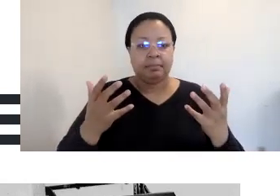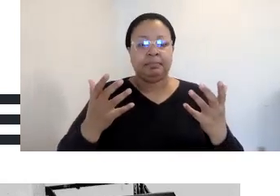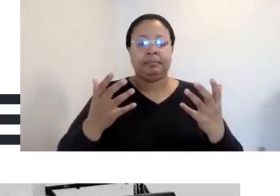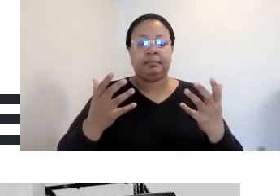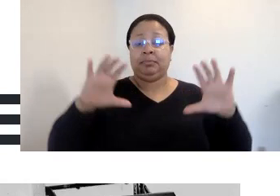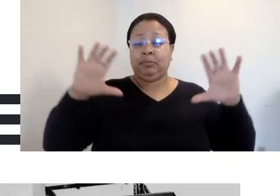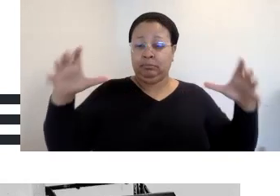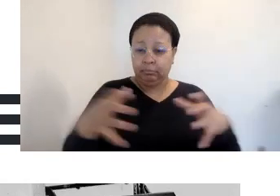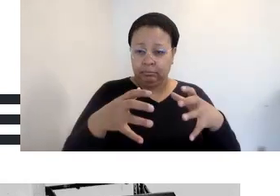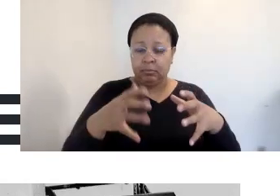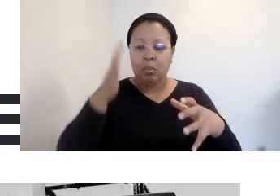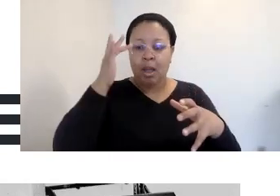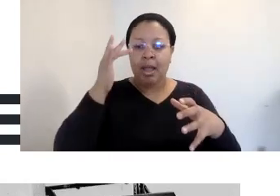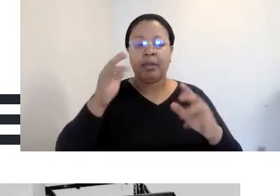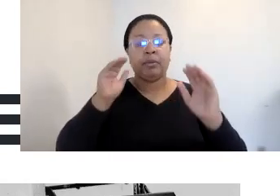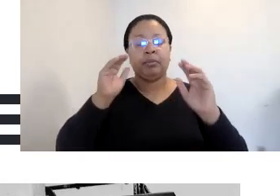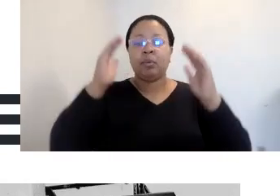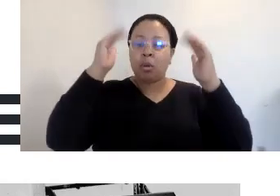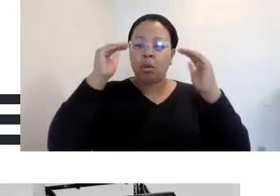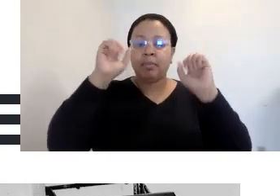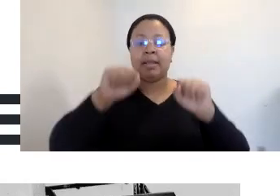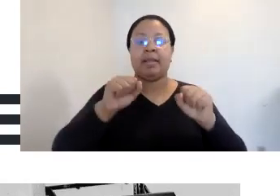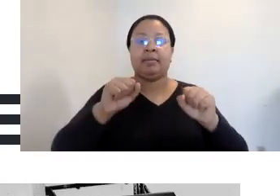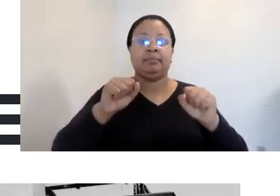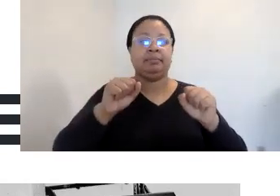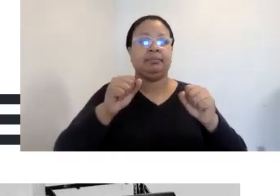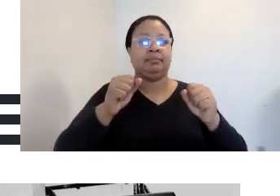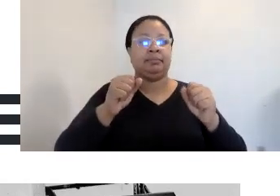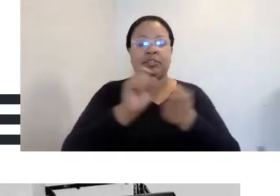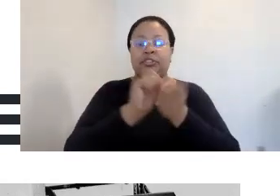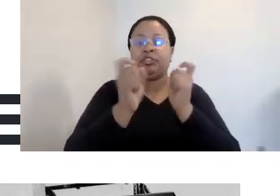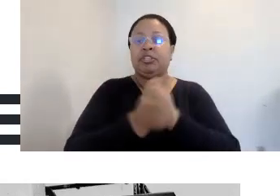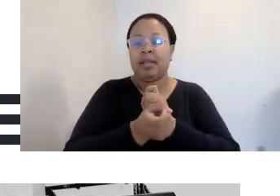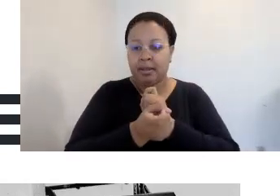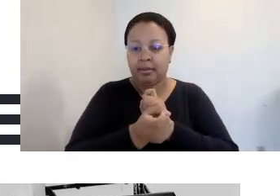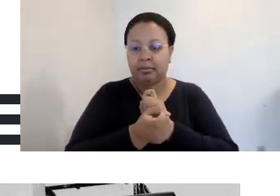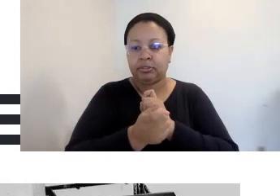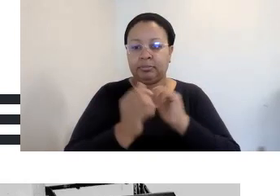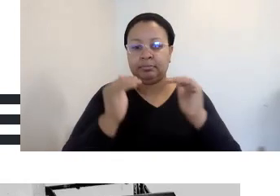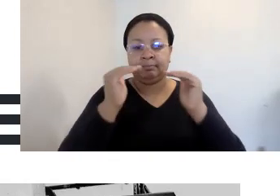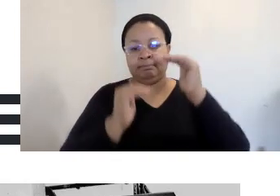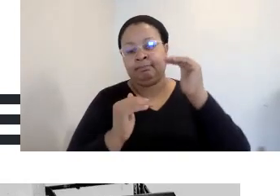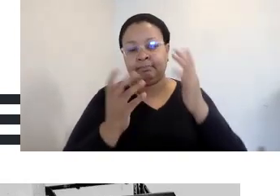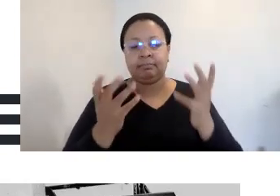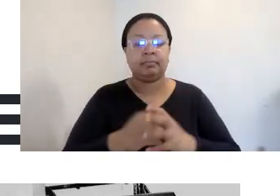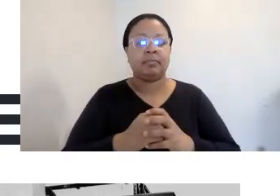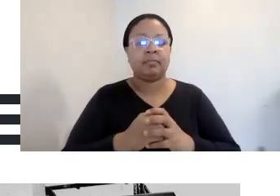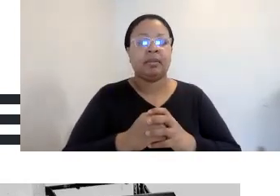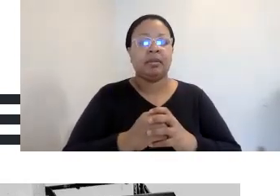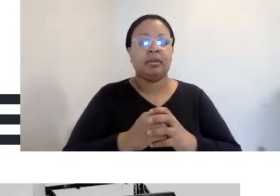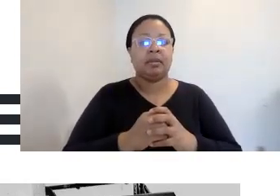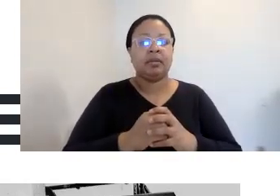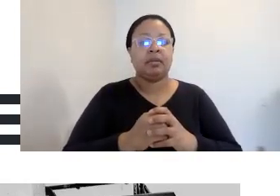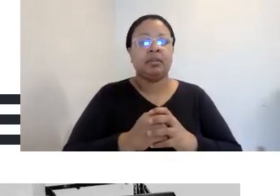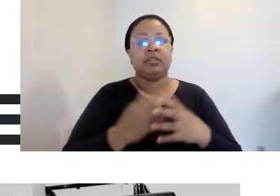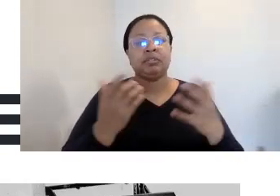hopes of effectuating some sort of change. And then we have sit-ins. So sit-ins are like a subset of